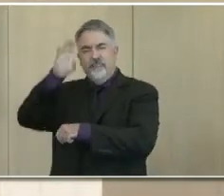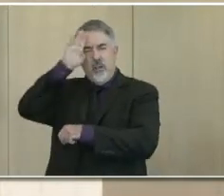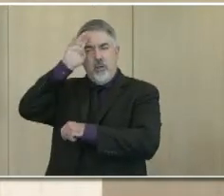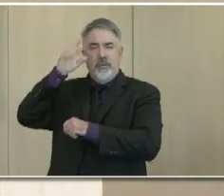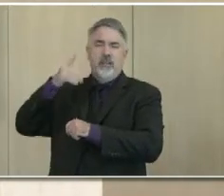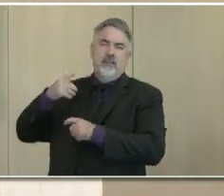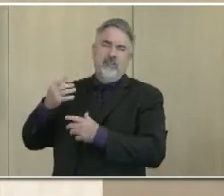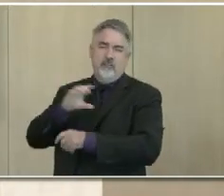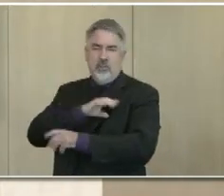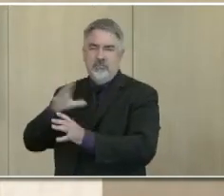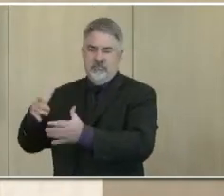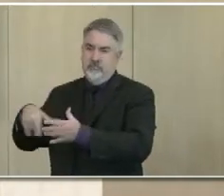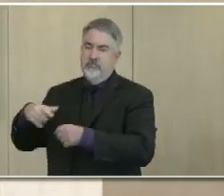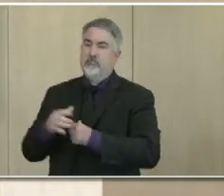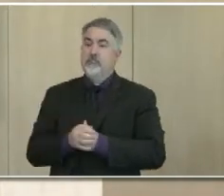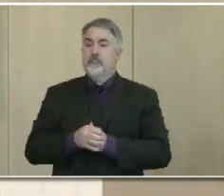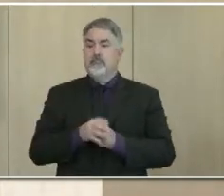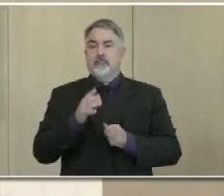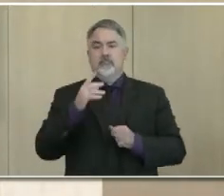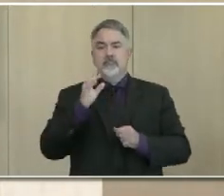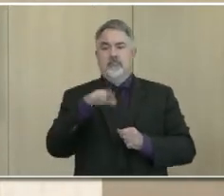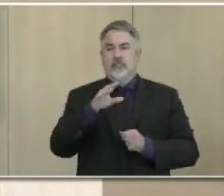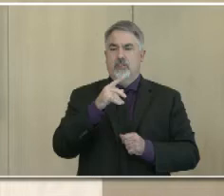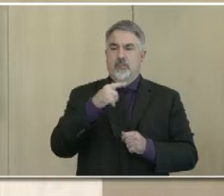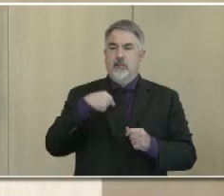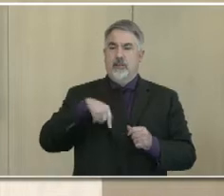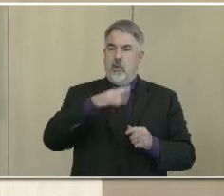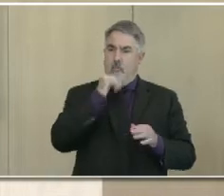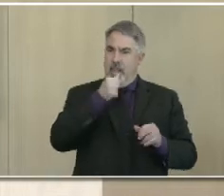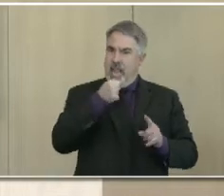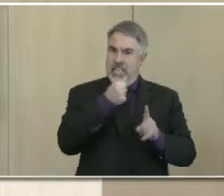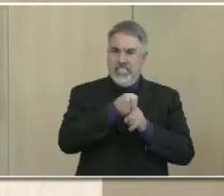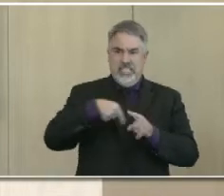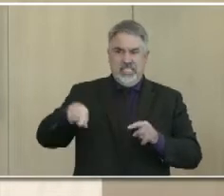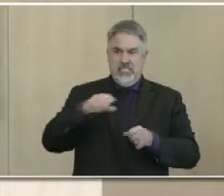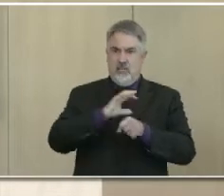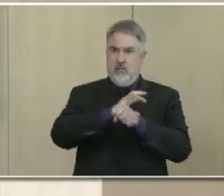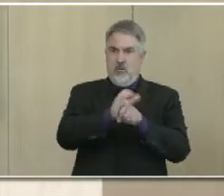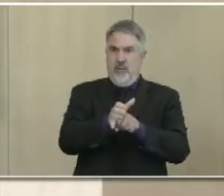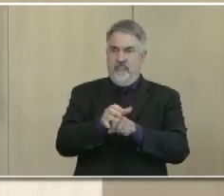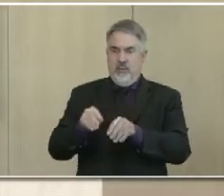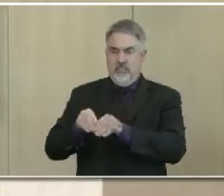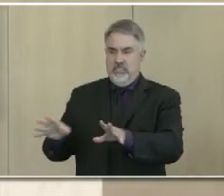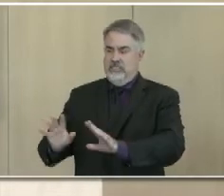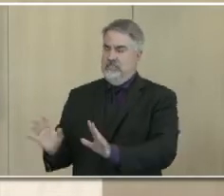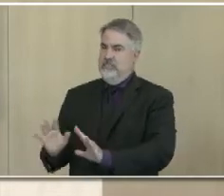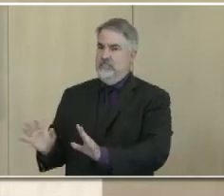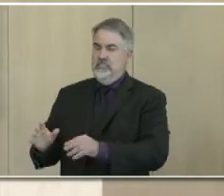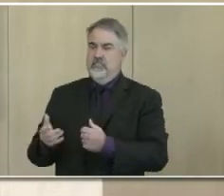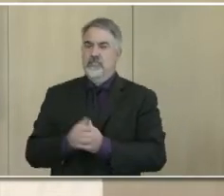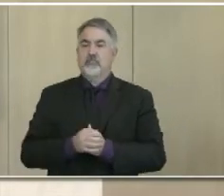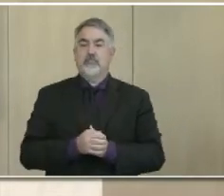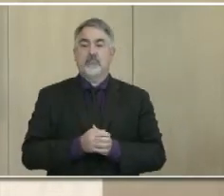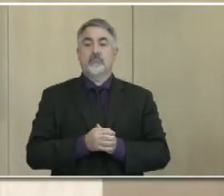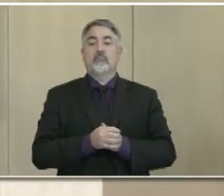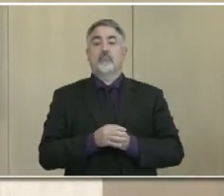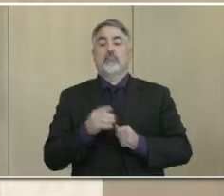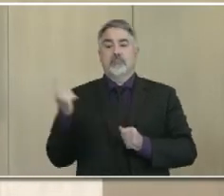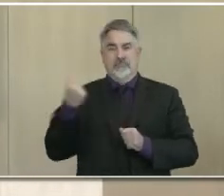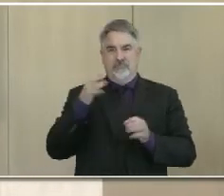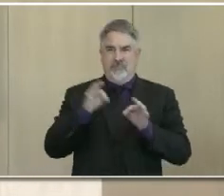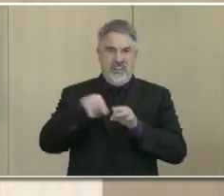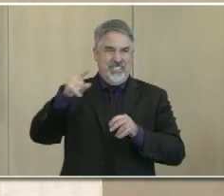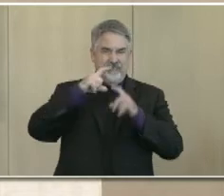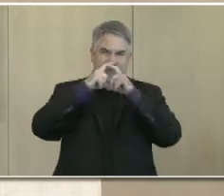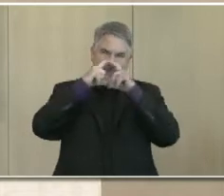of them come down with the COVID-19 virus. They're all going to be wearing their own facial coverings. Now, these coverings are